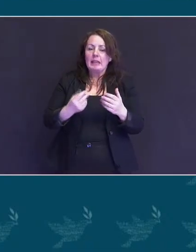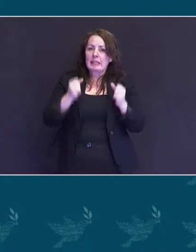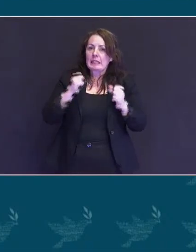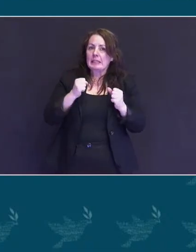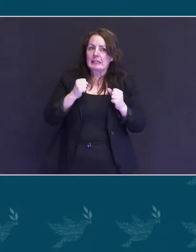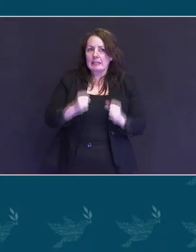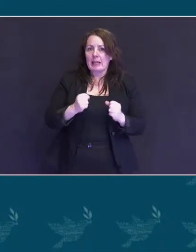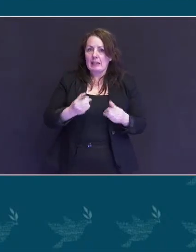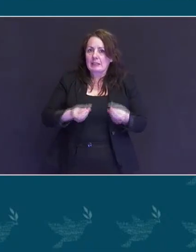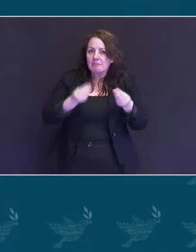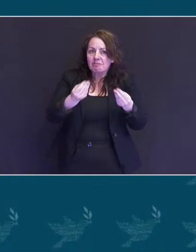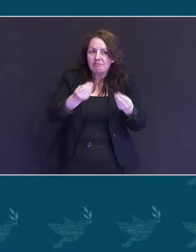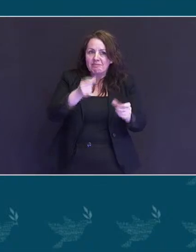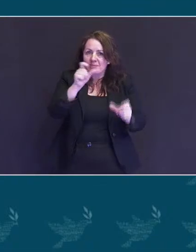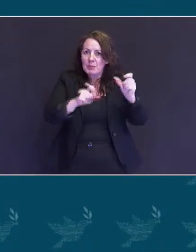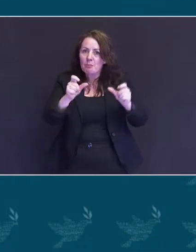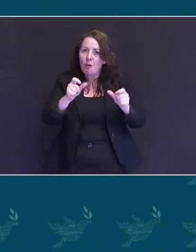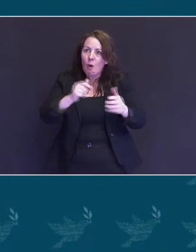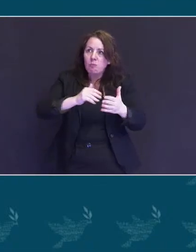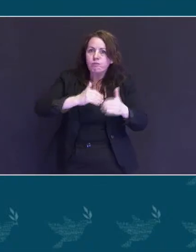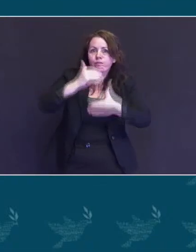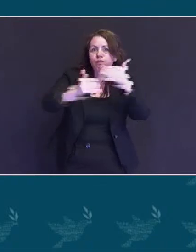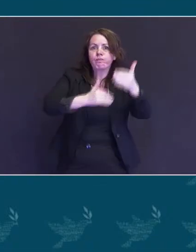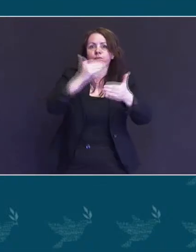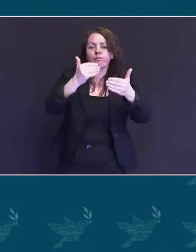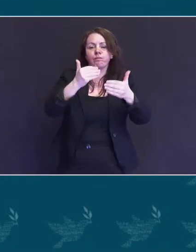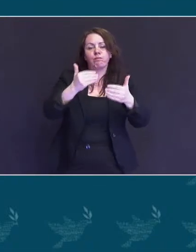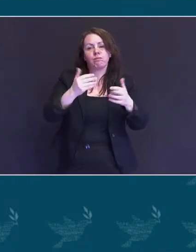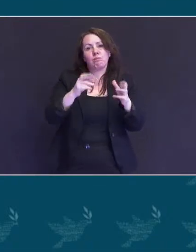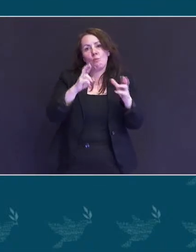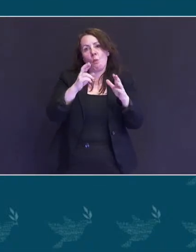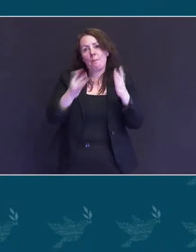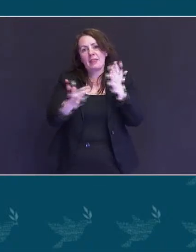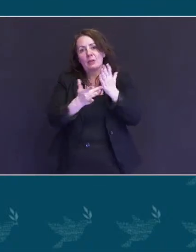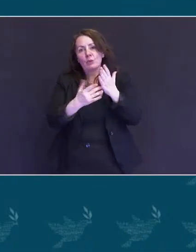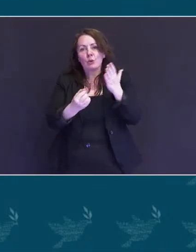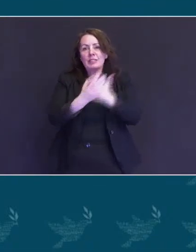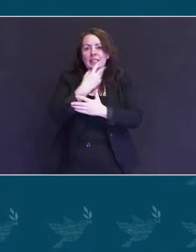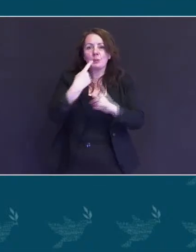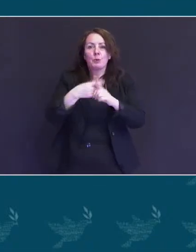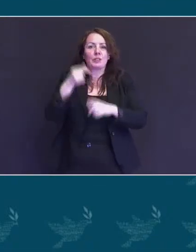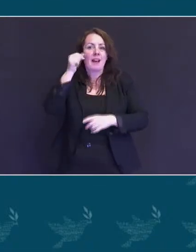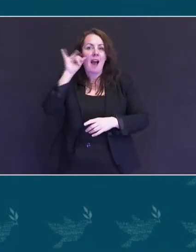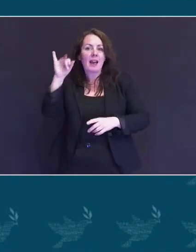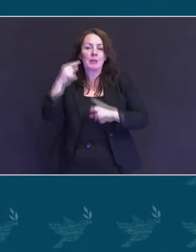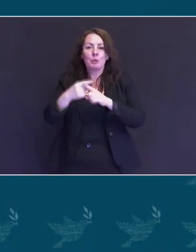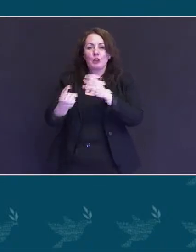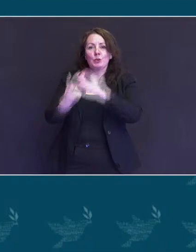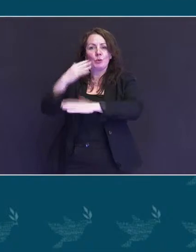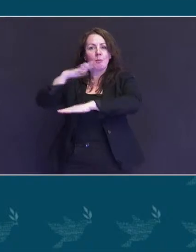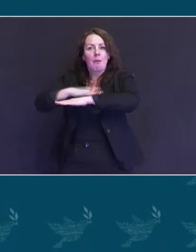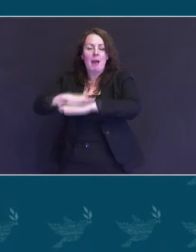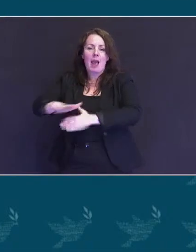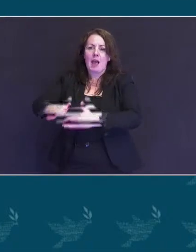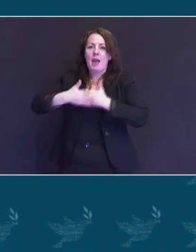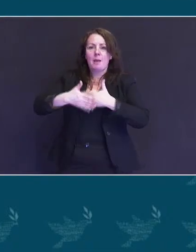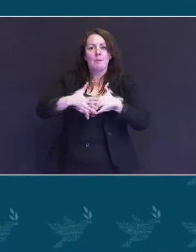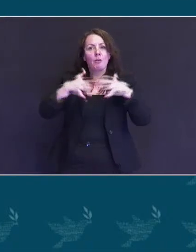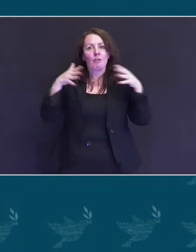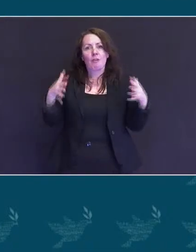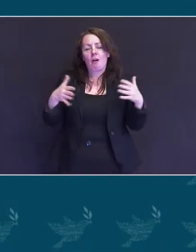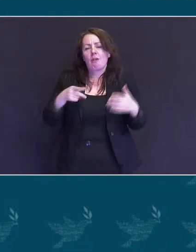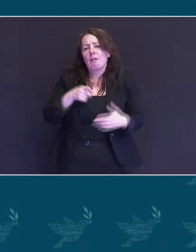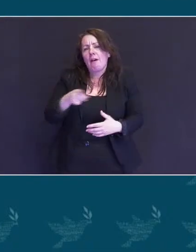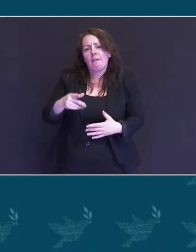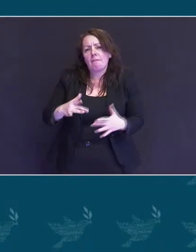use of our online platform to ensure that firstly we have quality materials on that